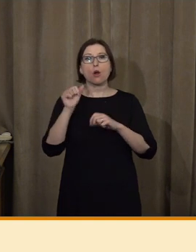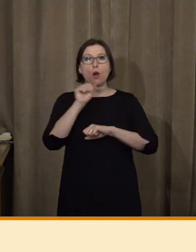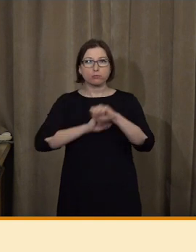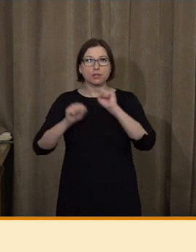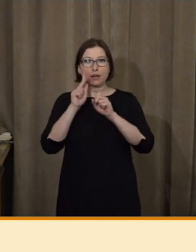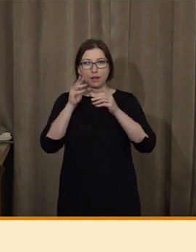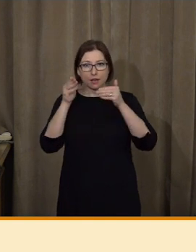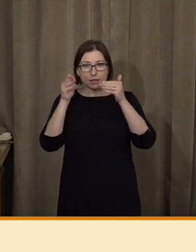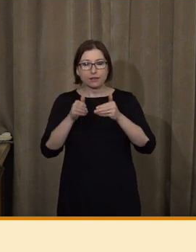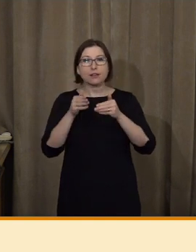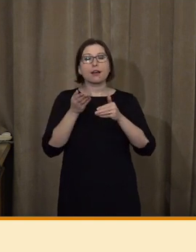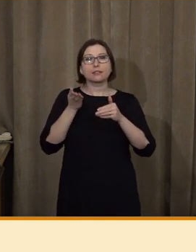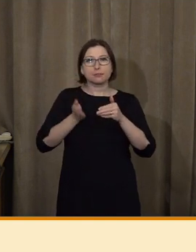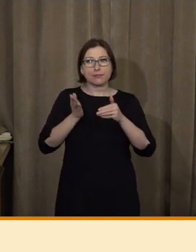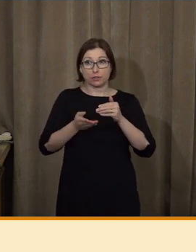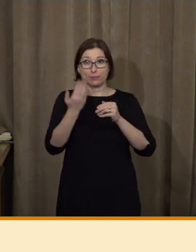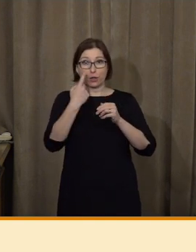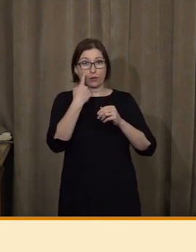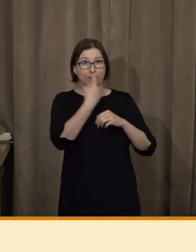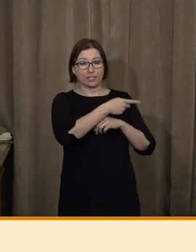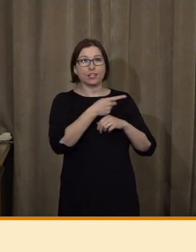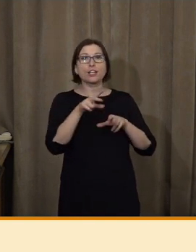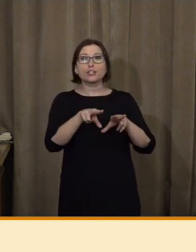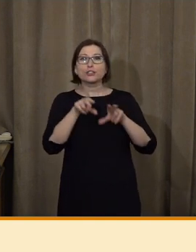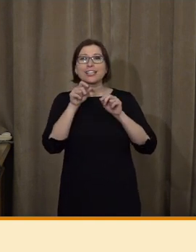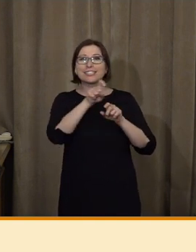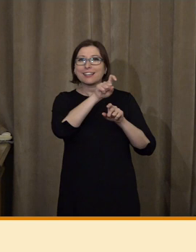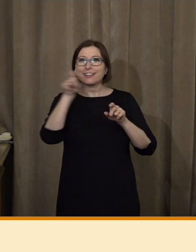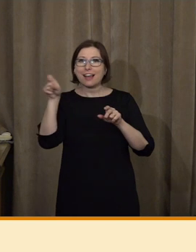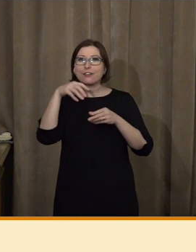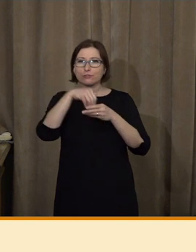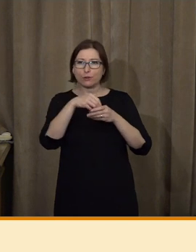need to go.